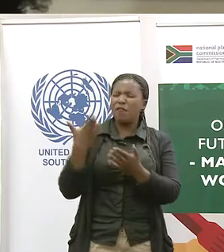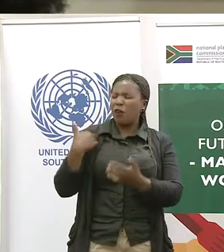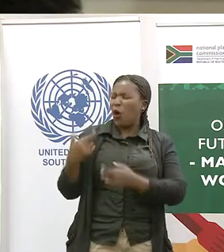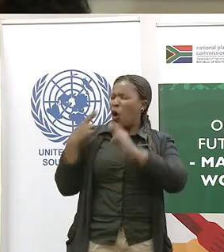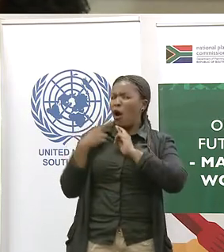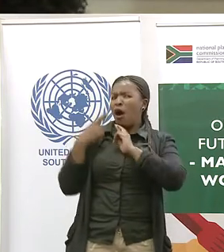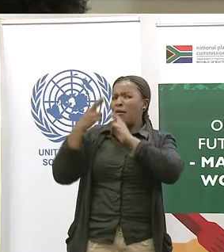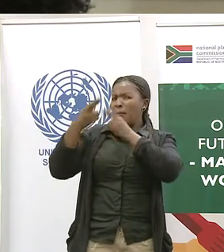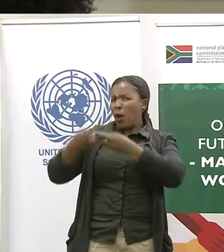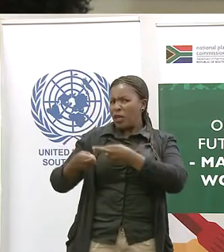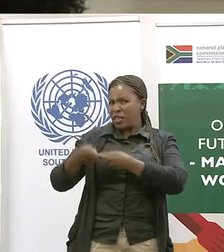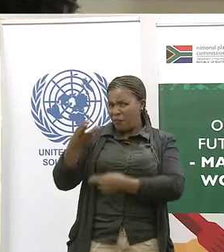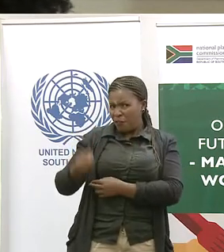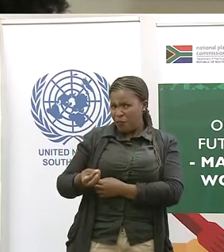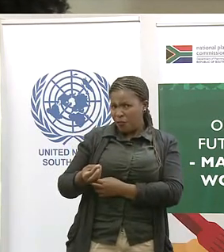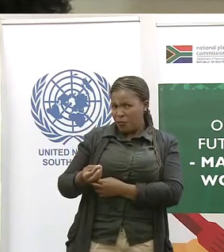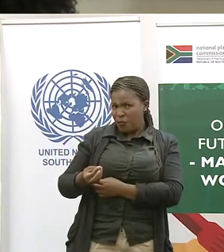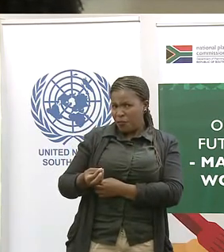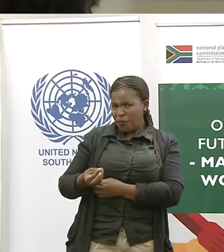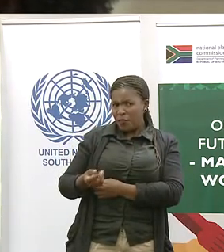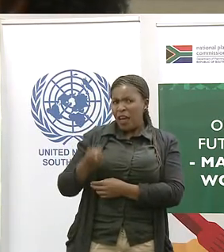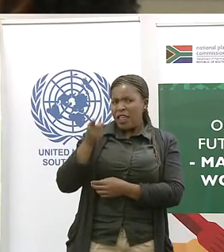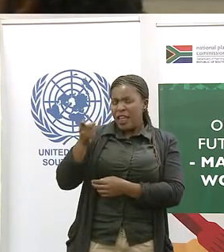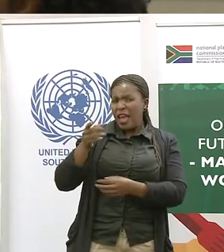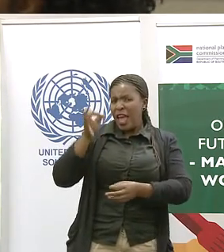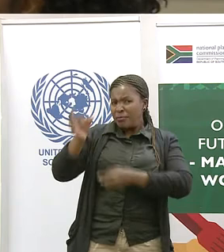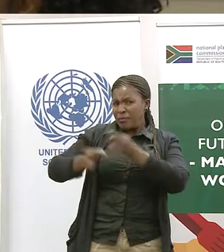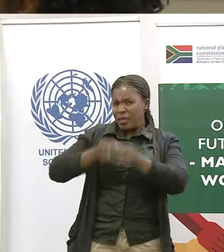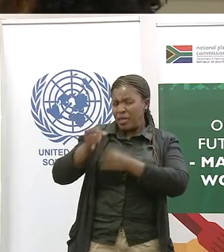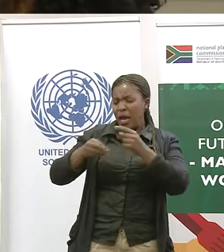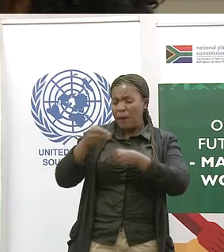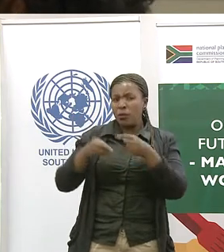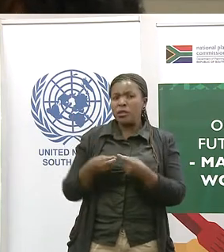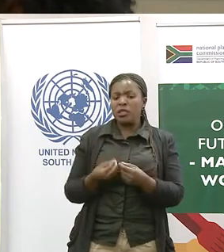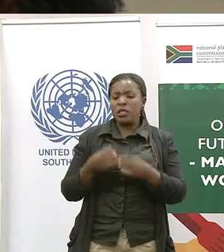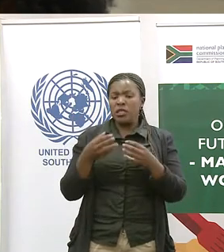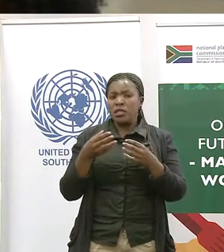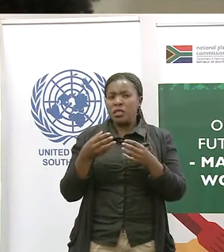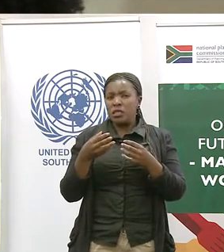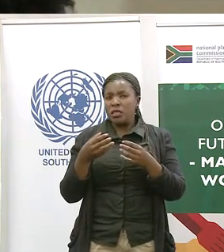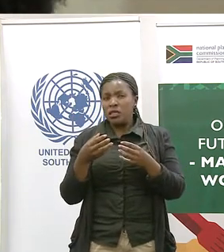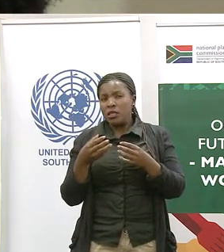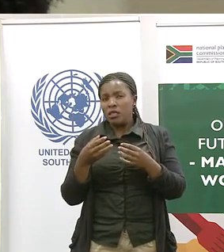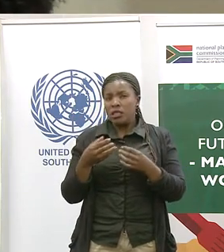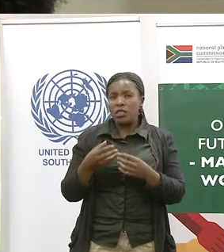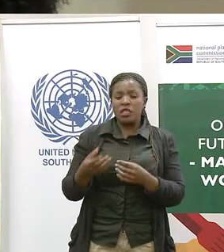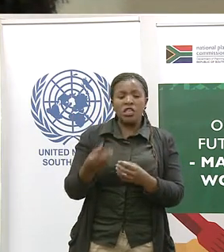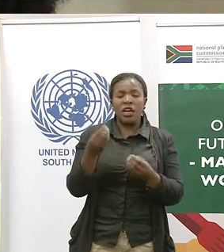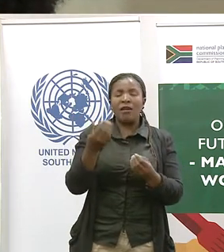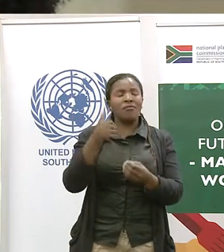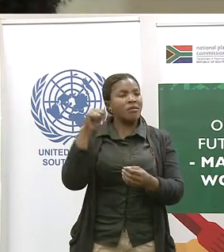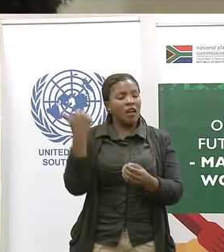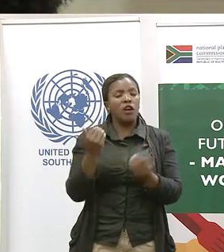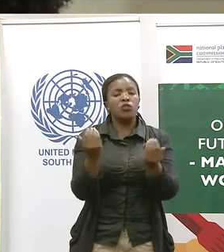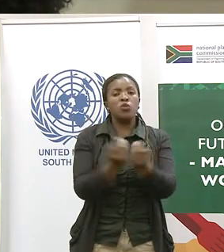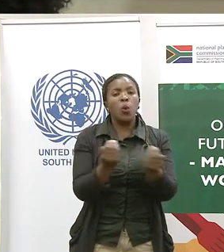which made it plain how miserable the position of children were in schools